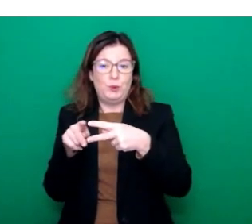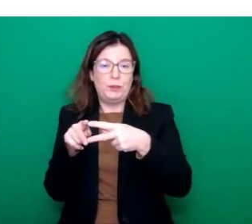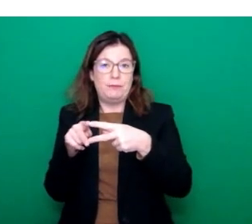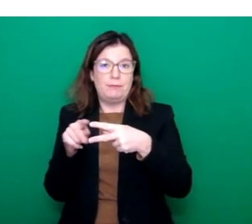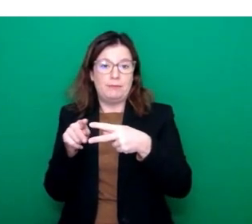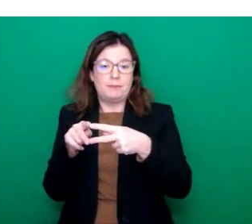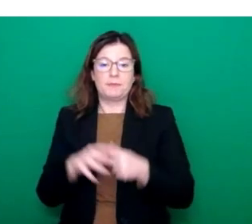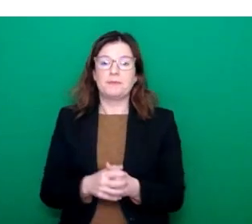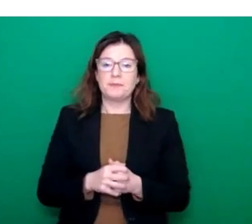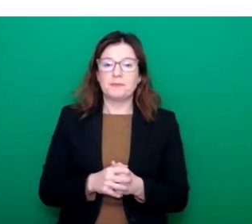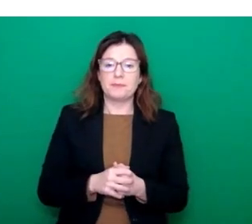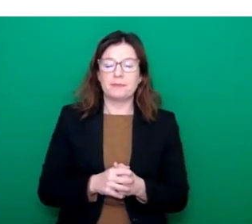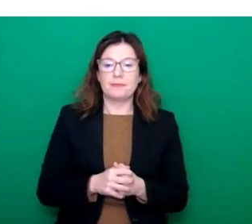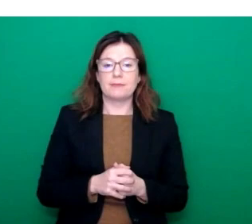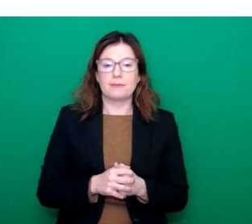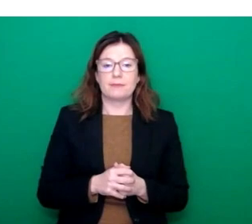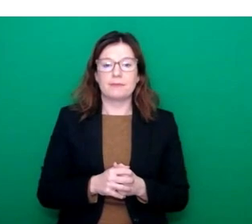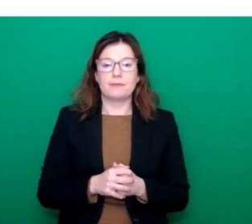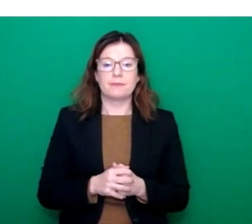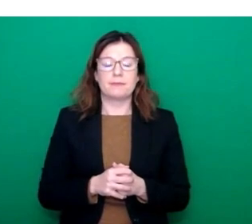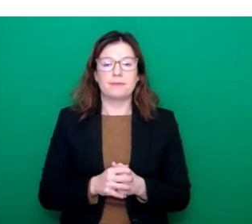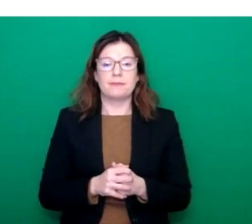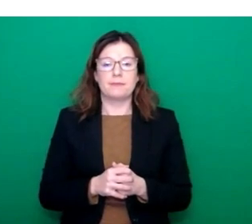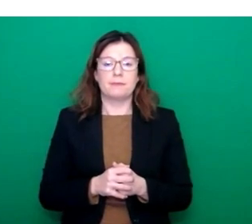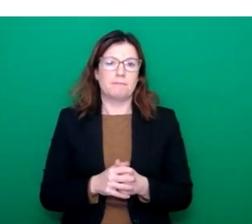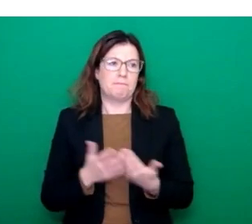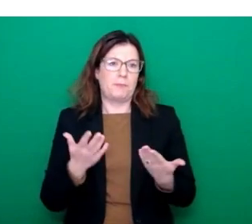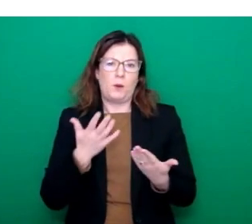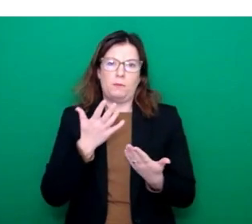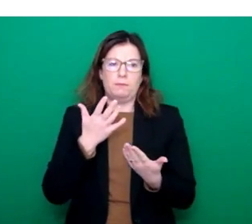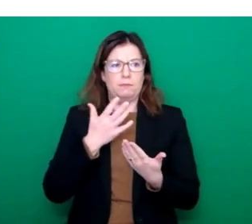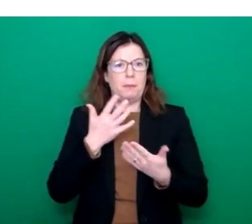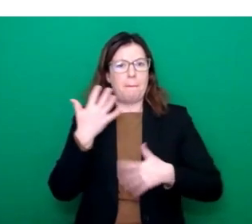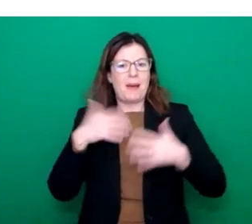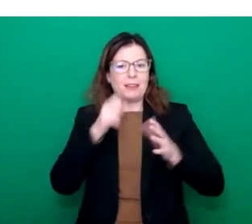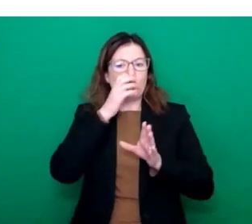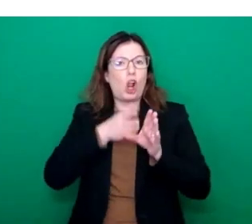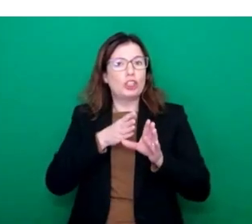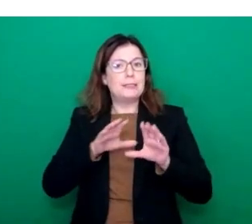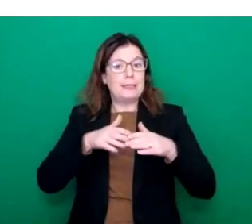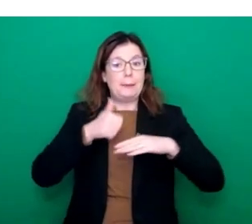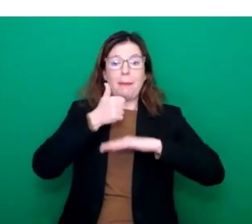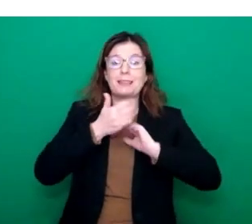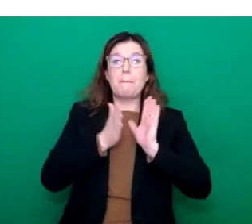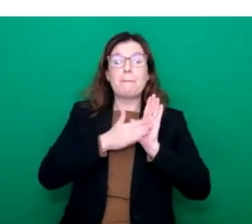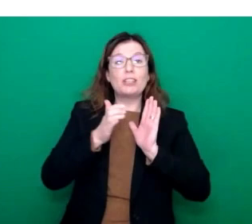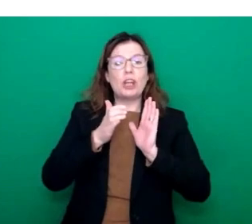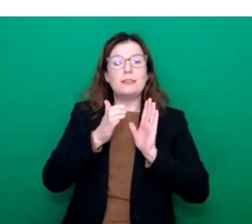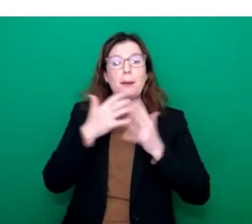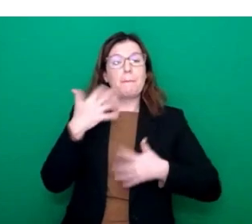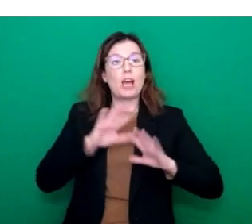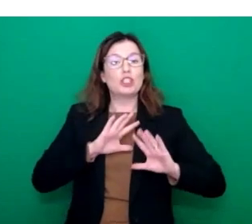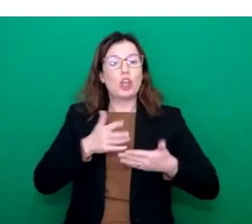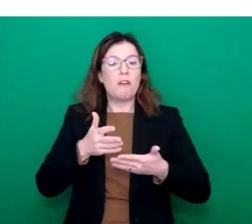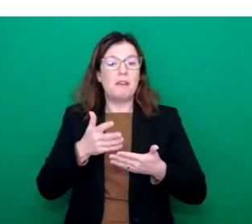So firstly, in explaining a little bit about the pain psychology team in our Manchester Pain Service, we have a